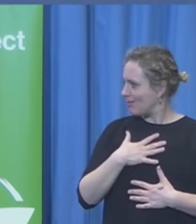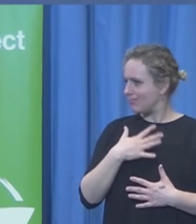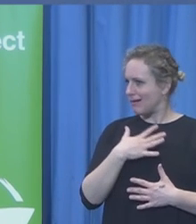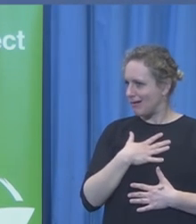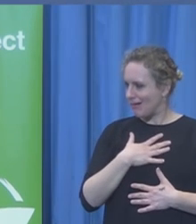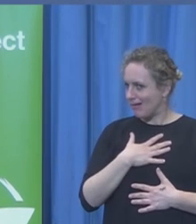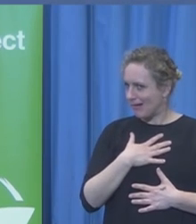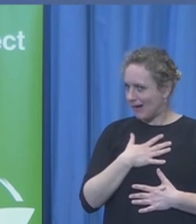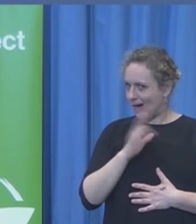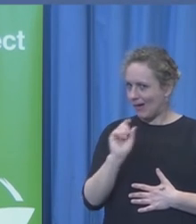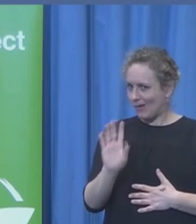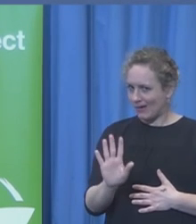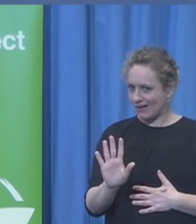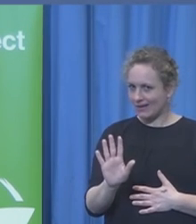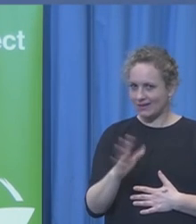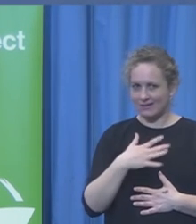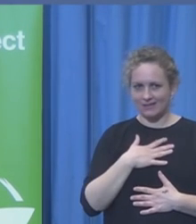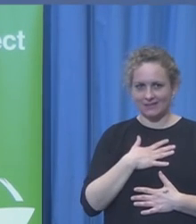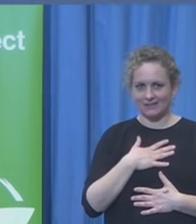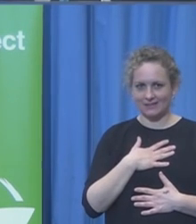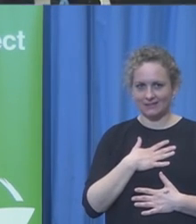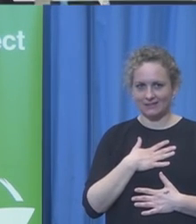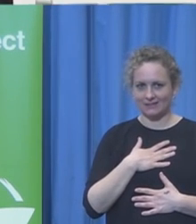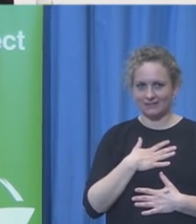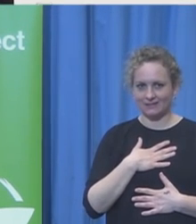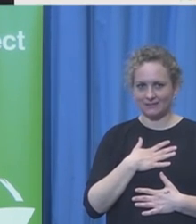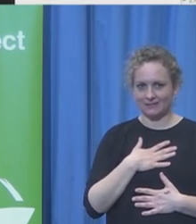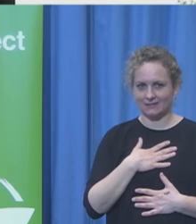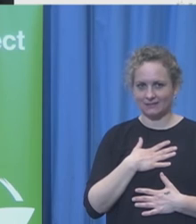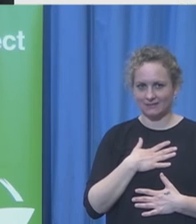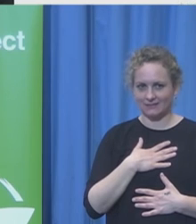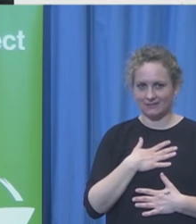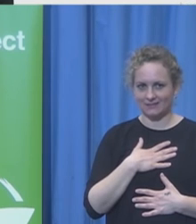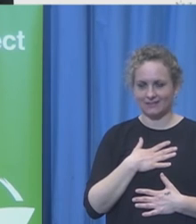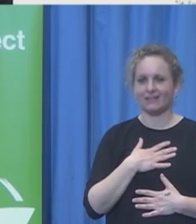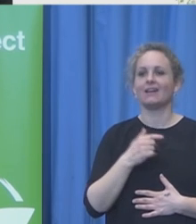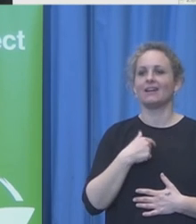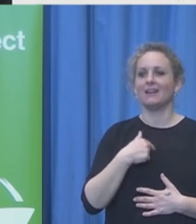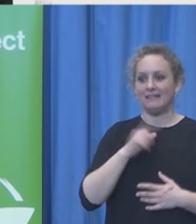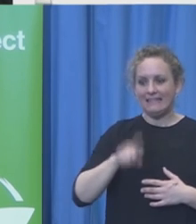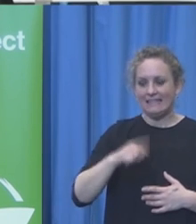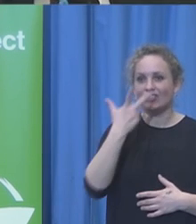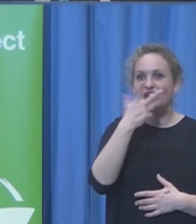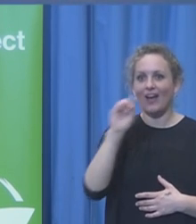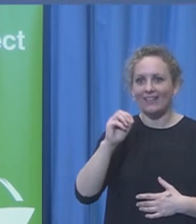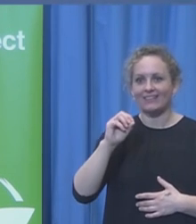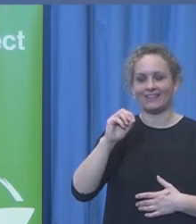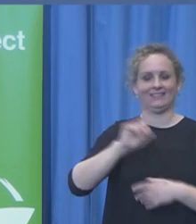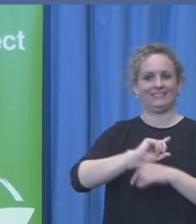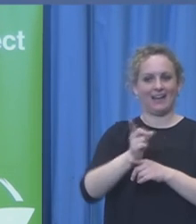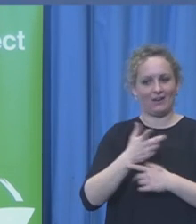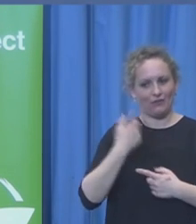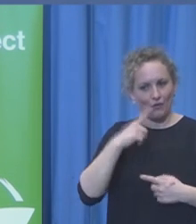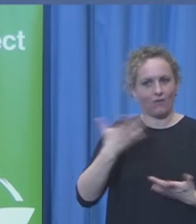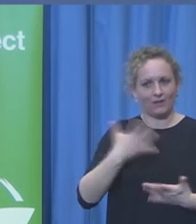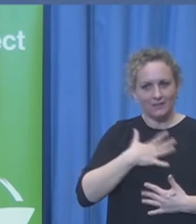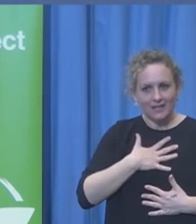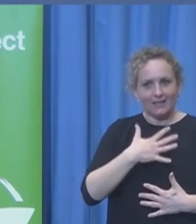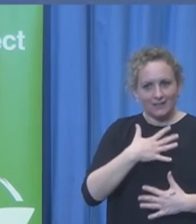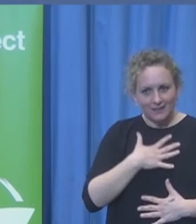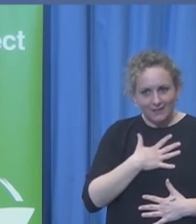Employers who says it doesn't work with disability, people with